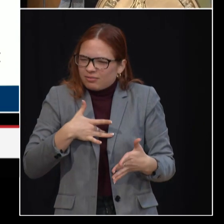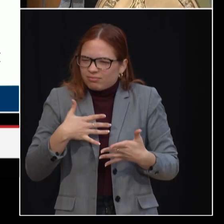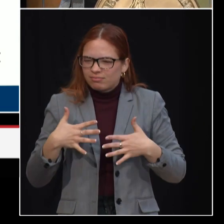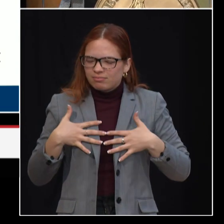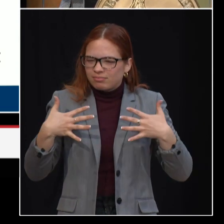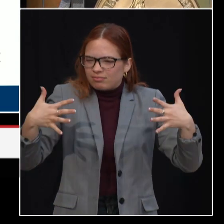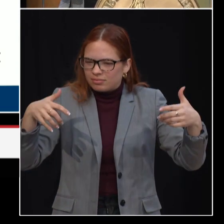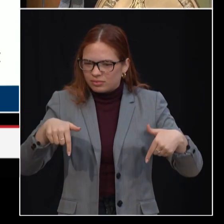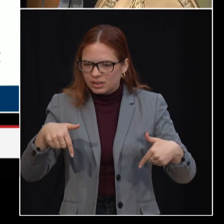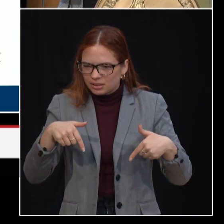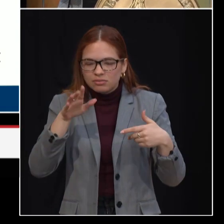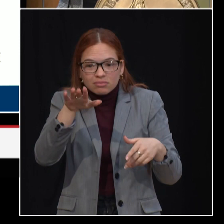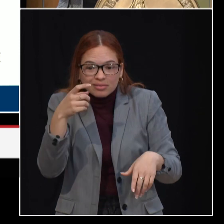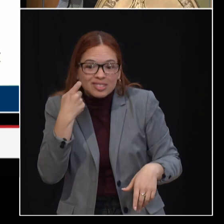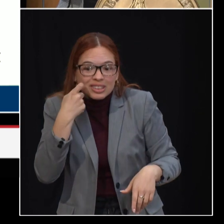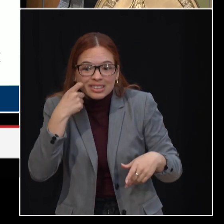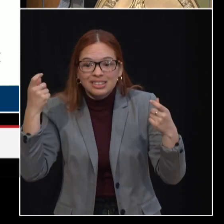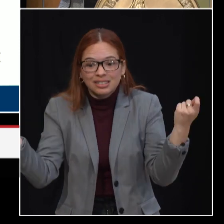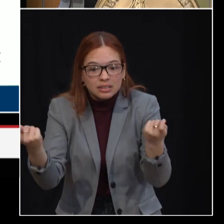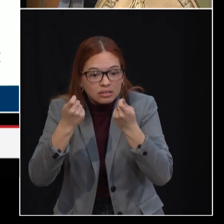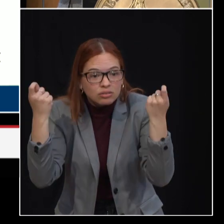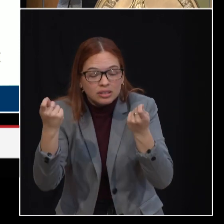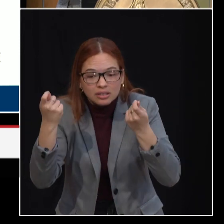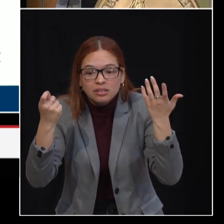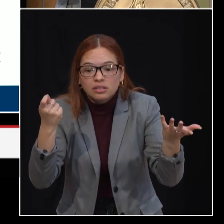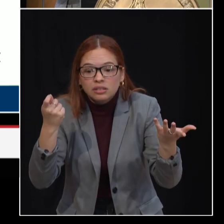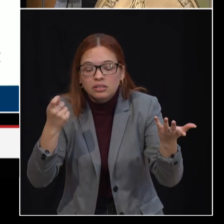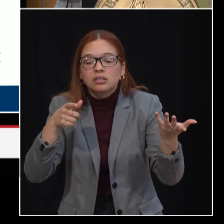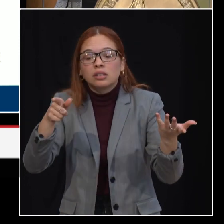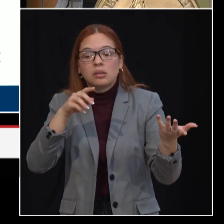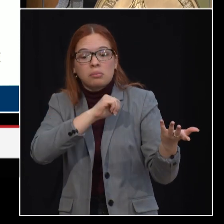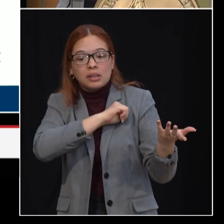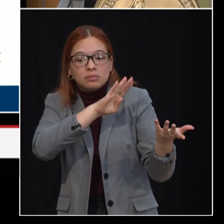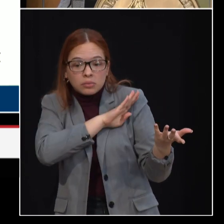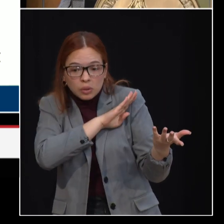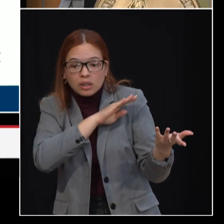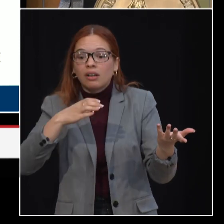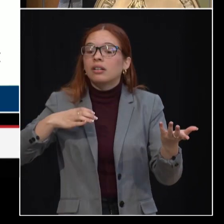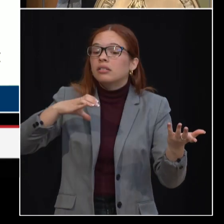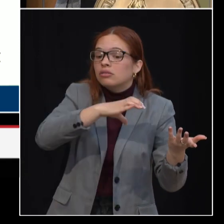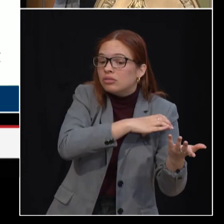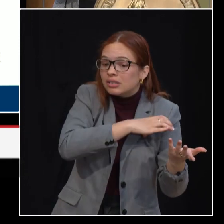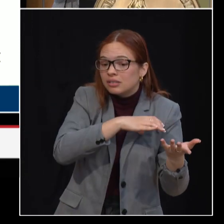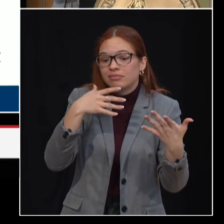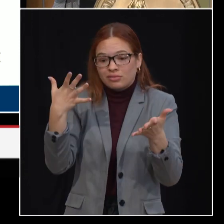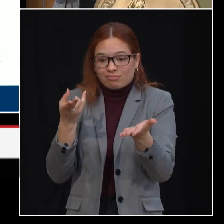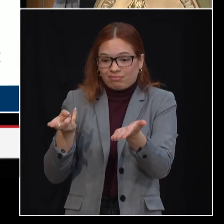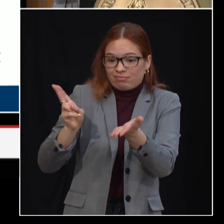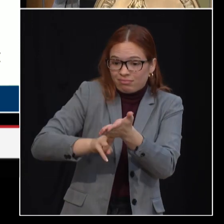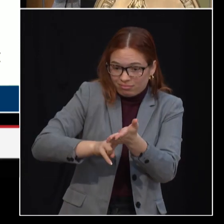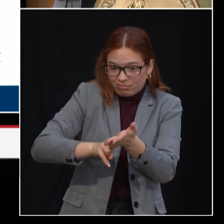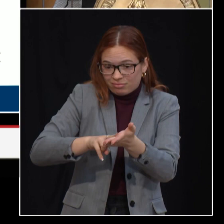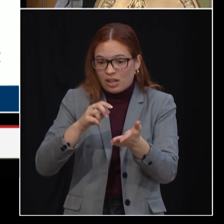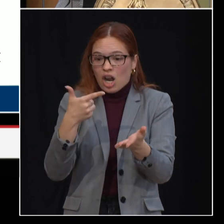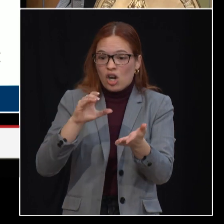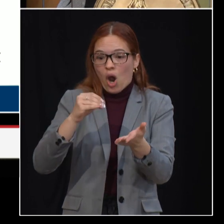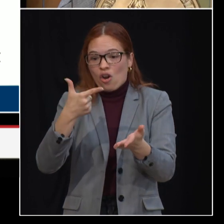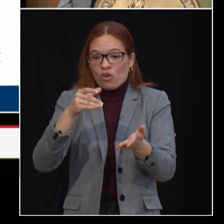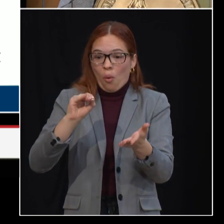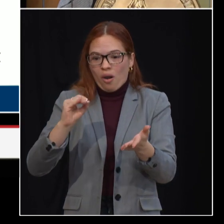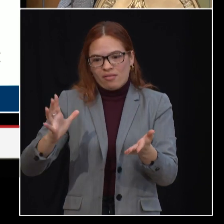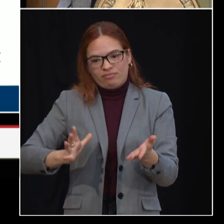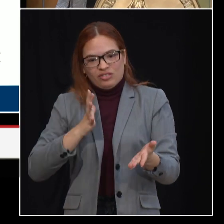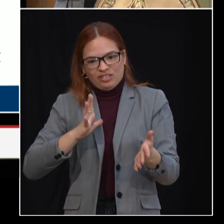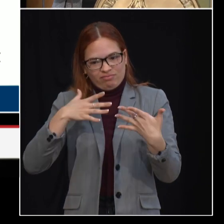celebrated the anniversary of Mayor Bowser and the council signing Go-Go as the official music of DC. We